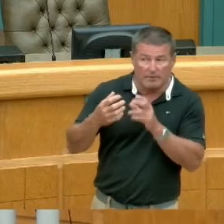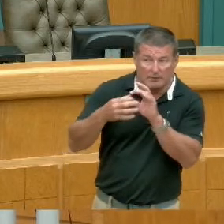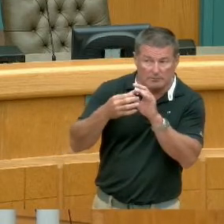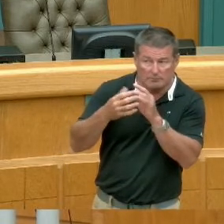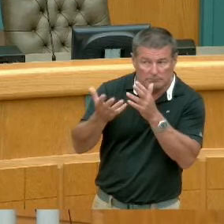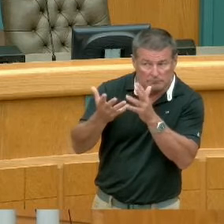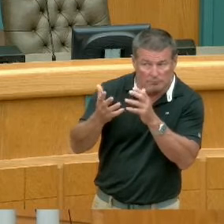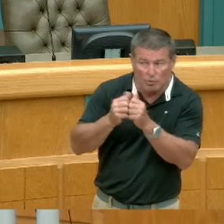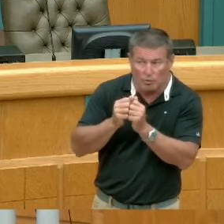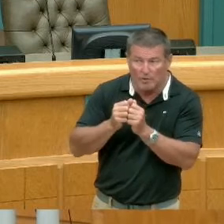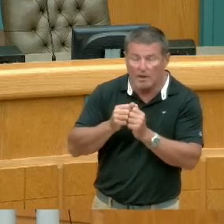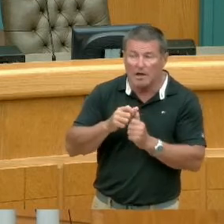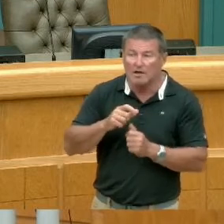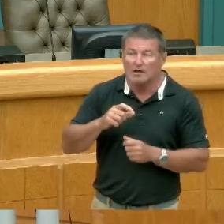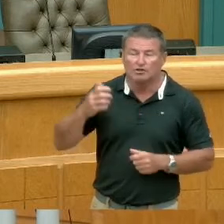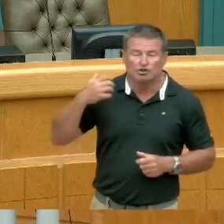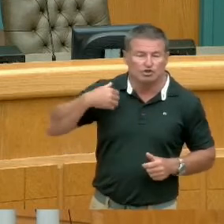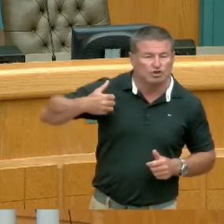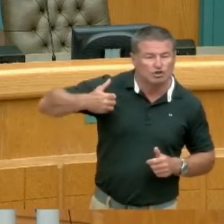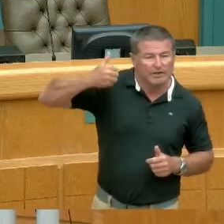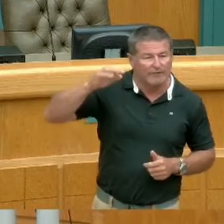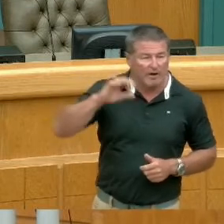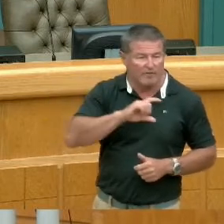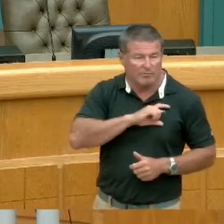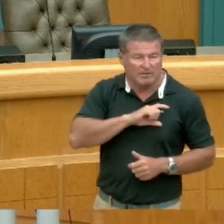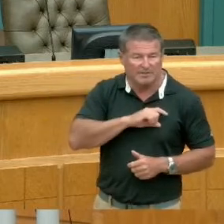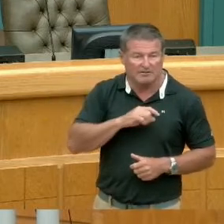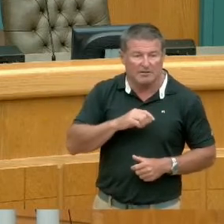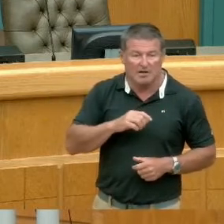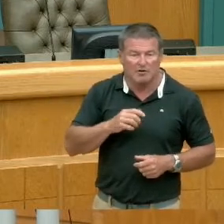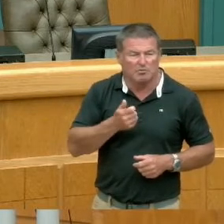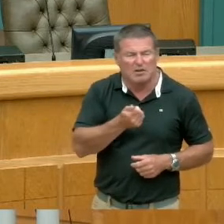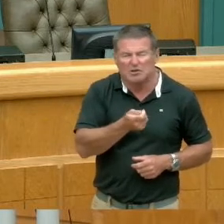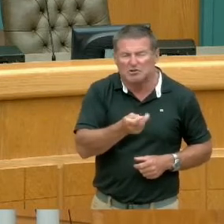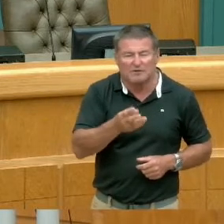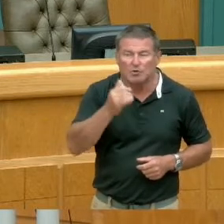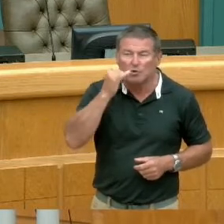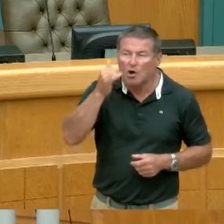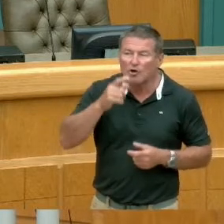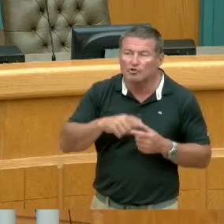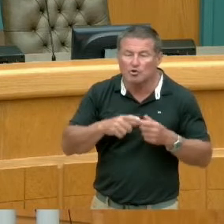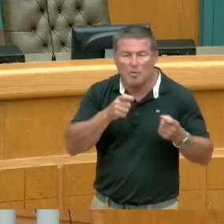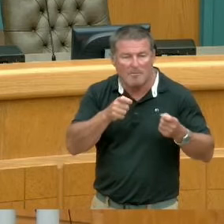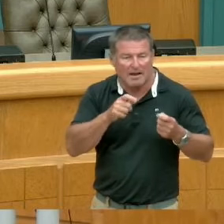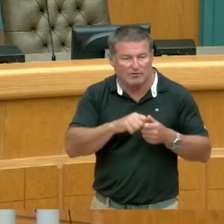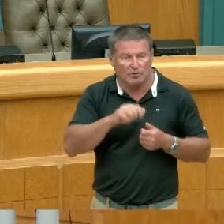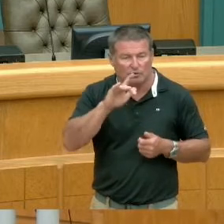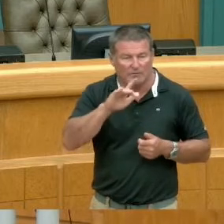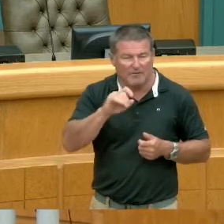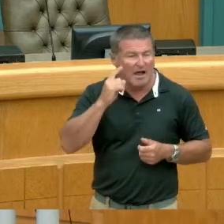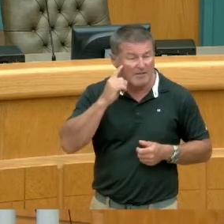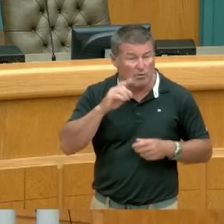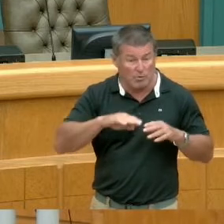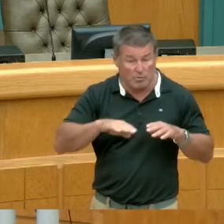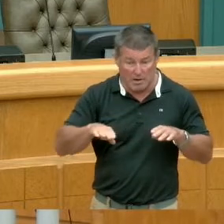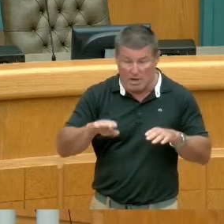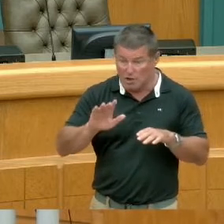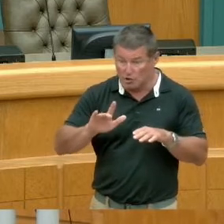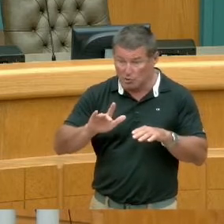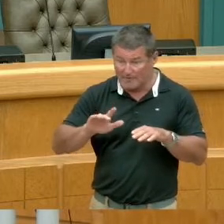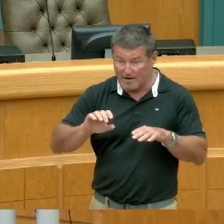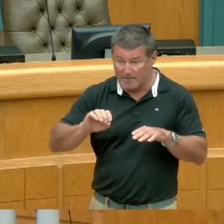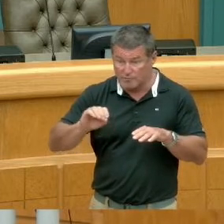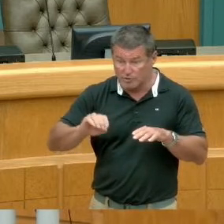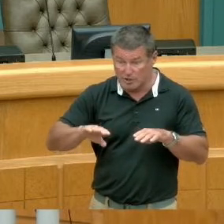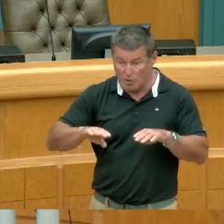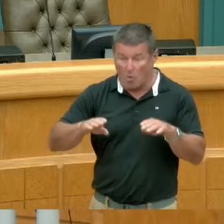little need for calls to manage that 25% cap. So we think the same will exist with the 50%. We know we have a